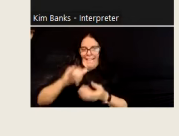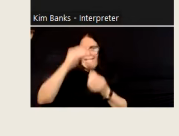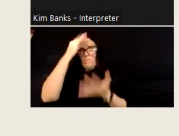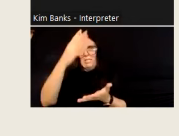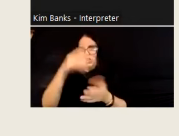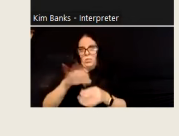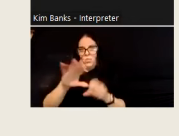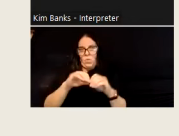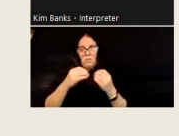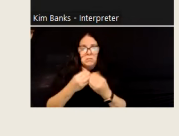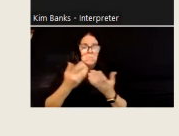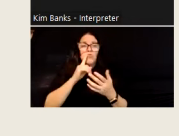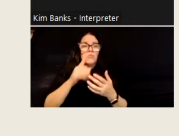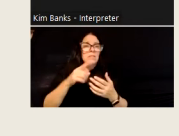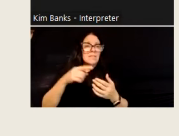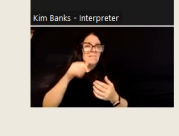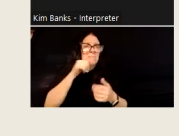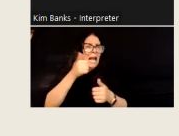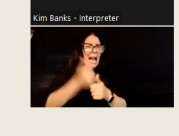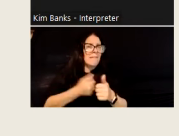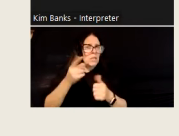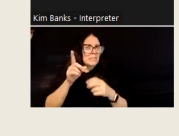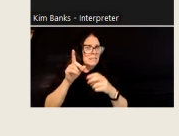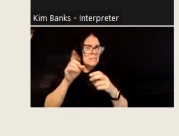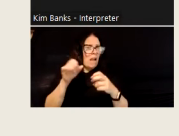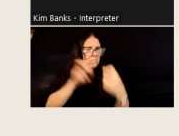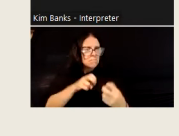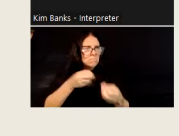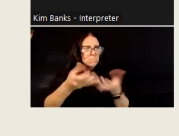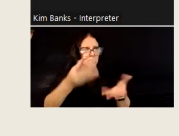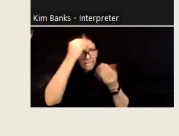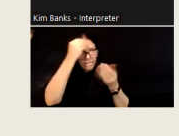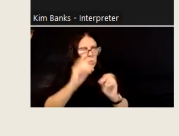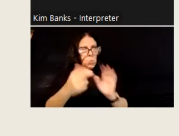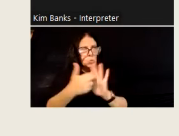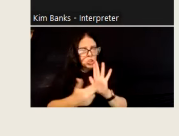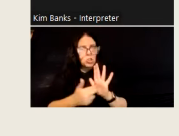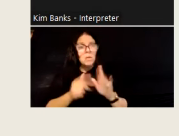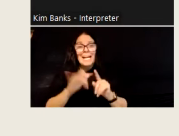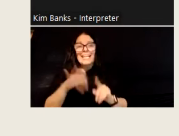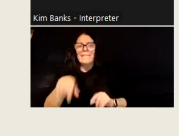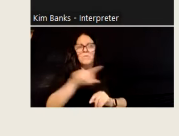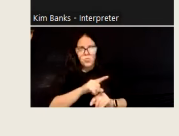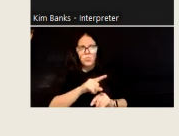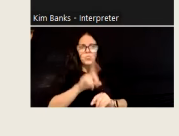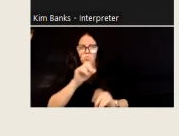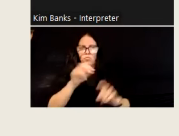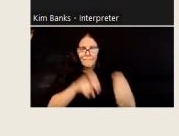does information sessions, and that's fine. But if you do hold information sessions, there is a way to record